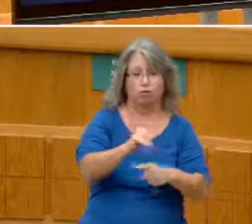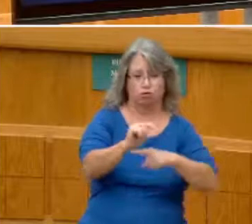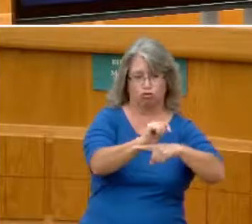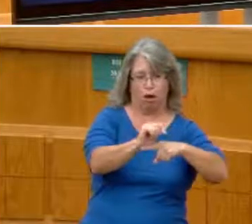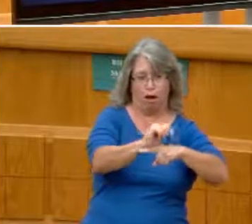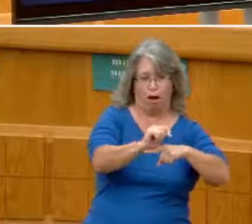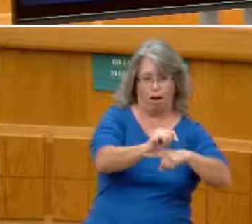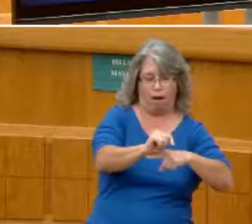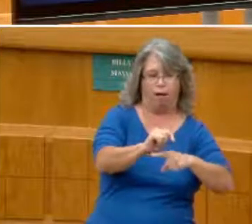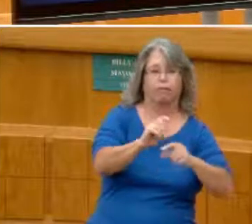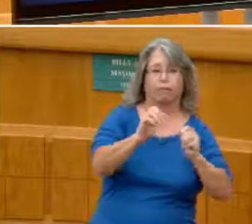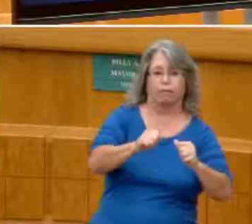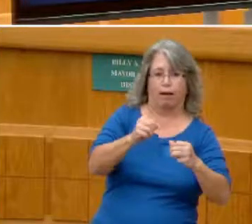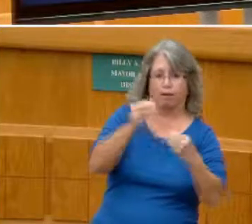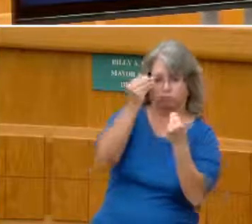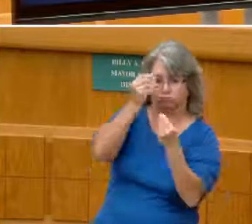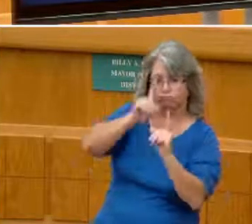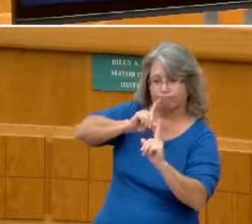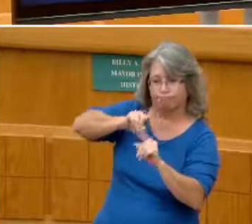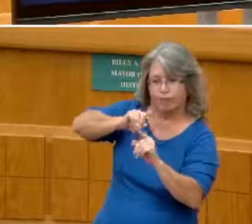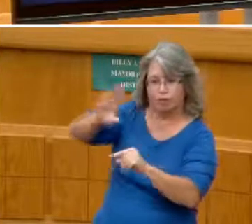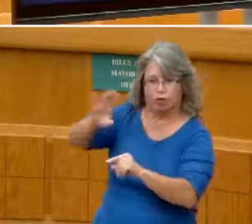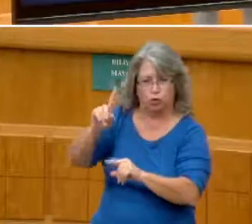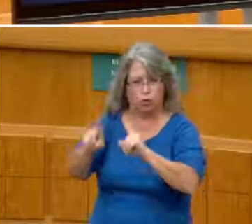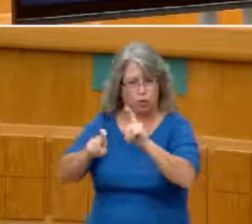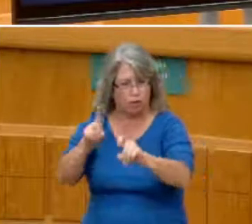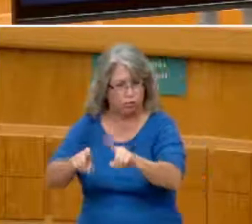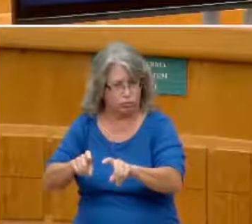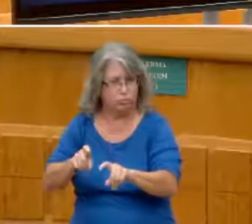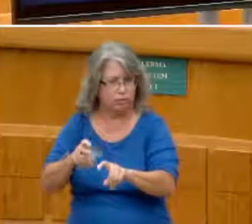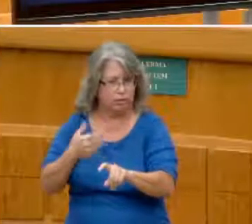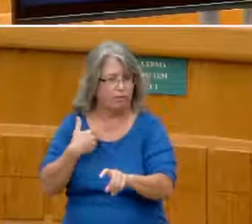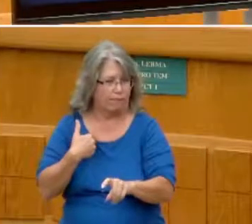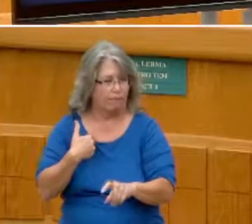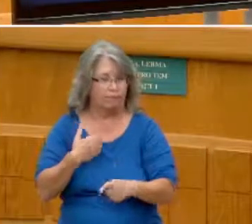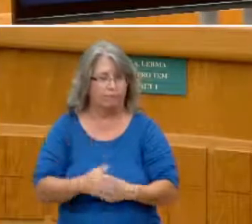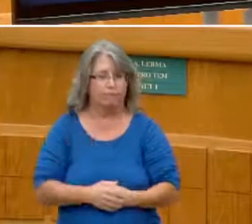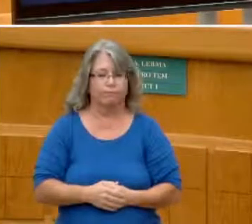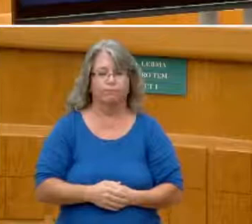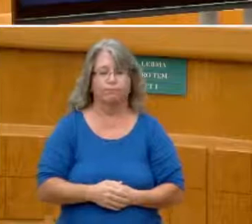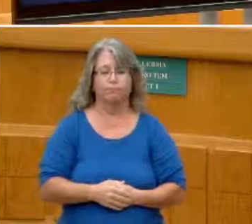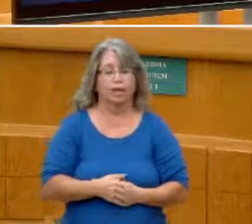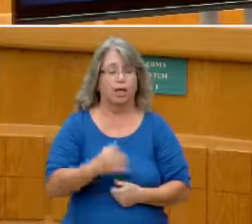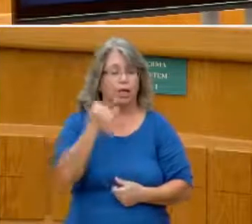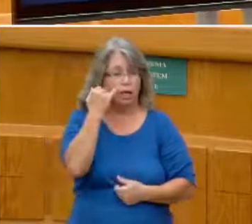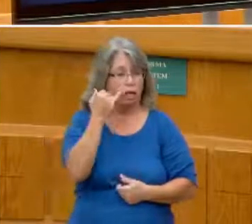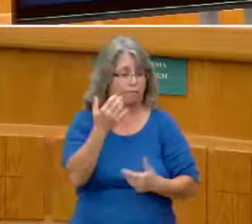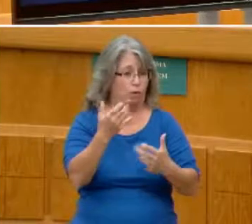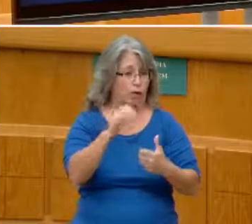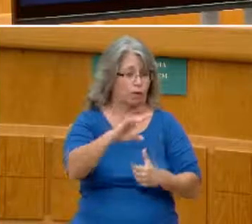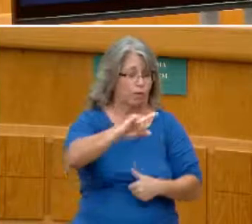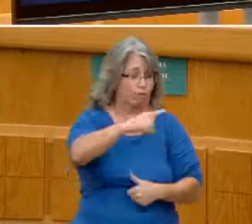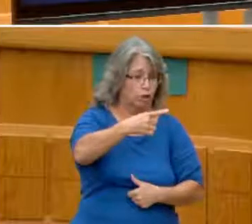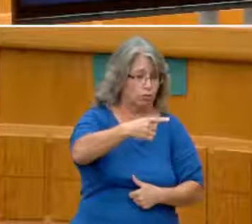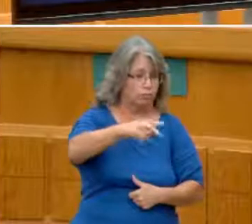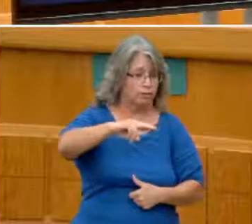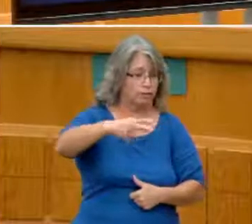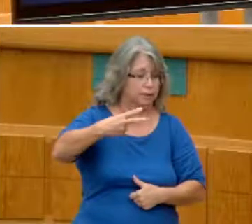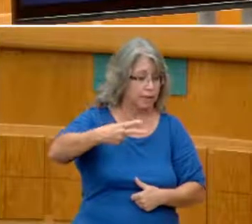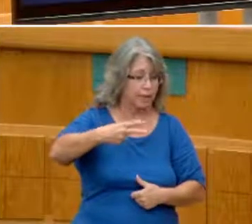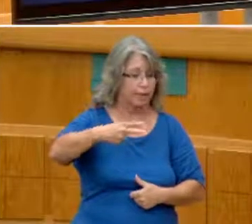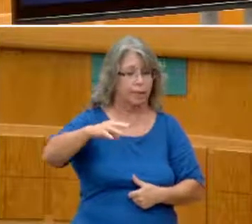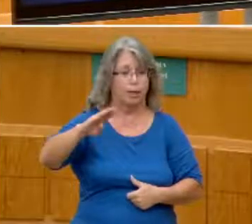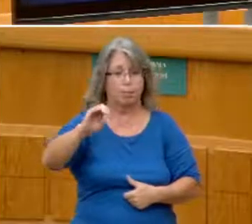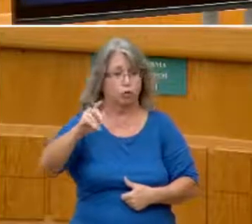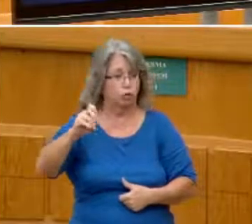these vaccinations. If you're looking to get your first, second, or booster vaccine, there are numerous